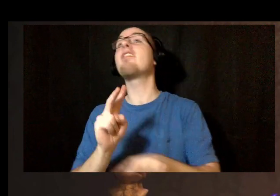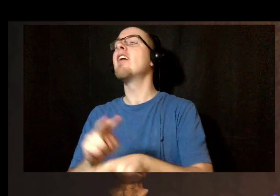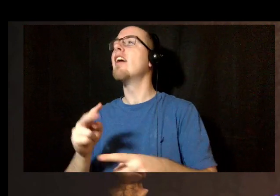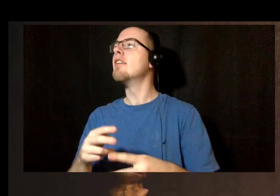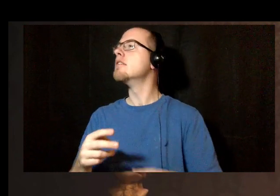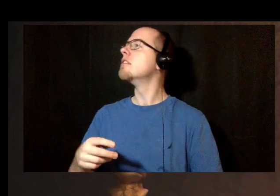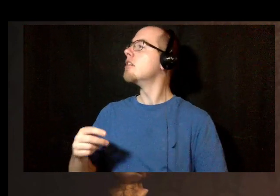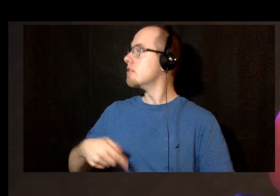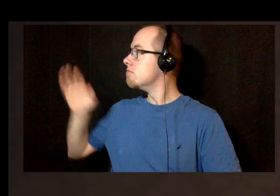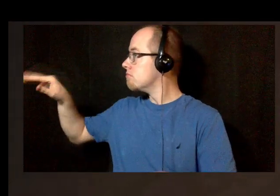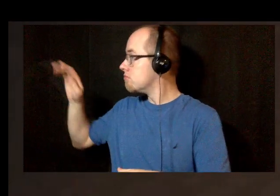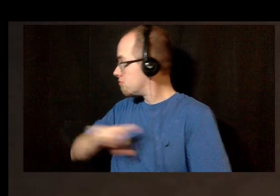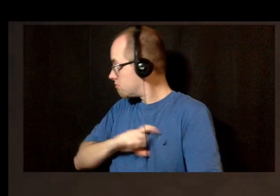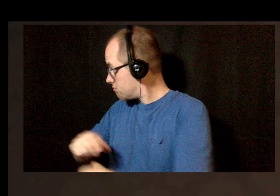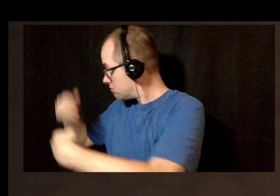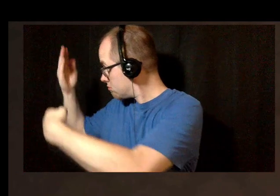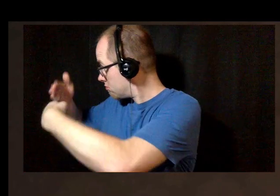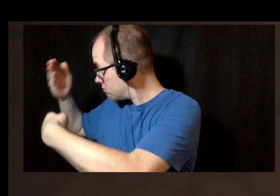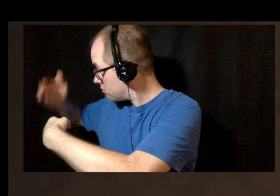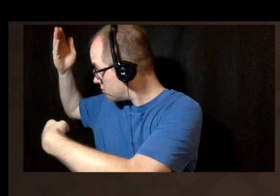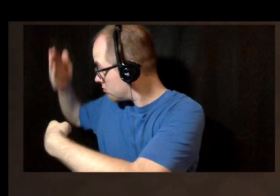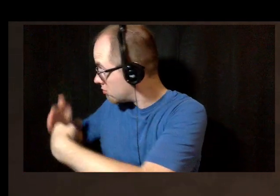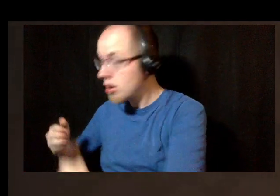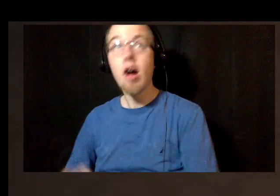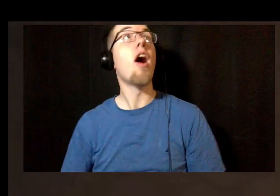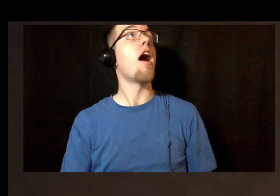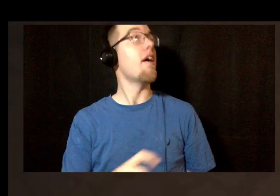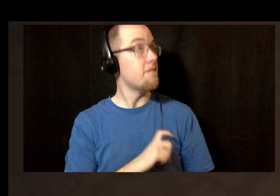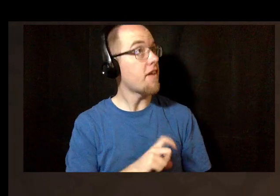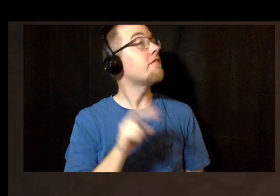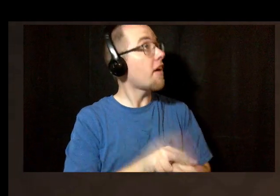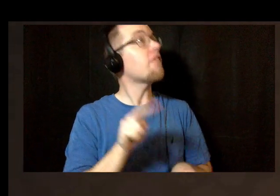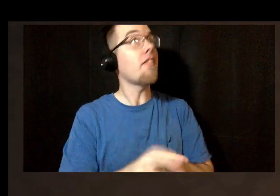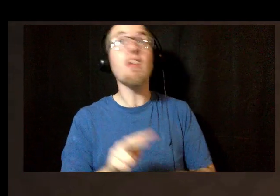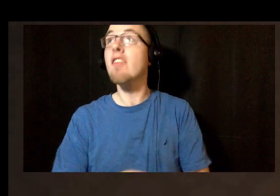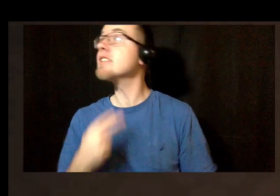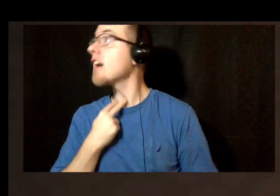Wind down your window, please, sir. Fuck them.